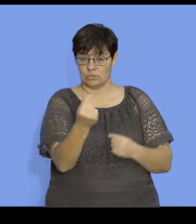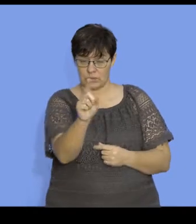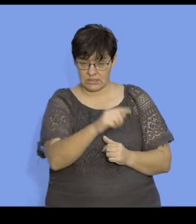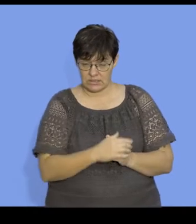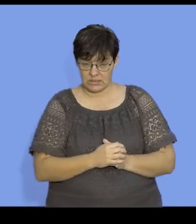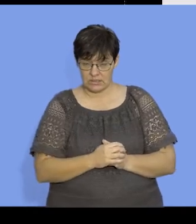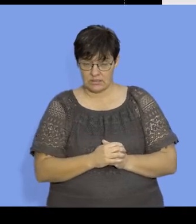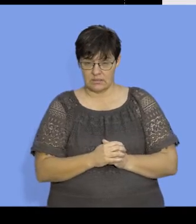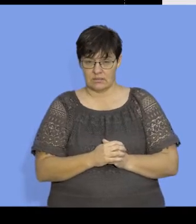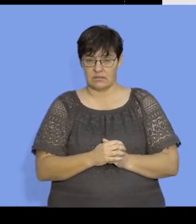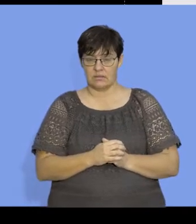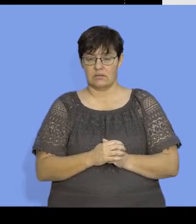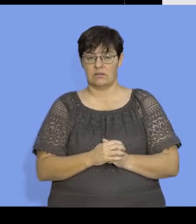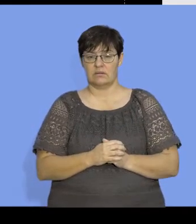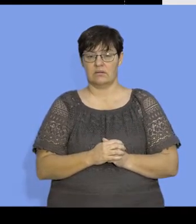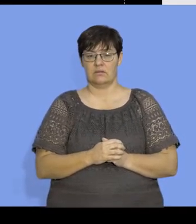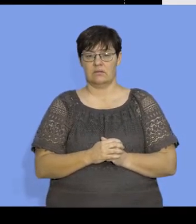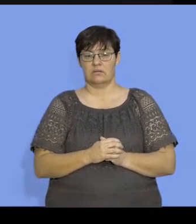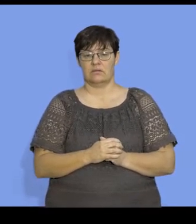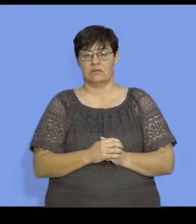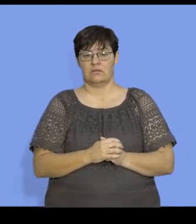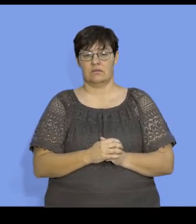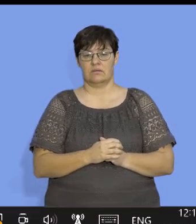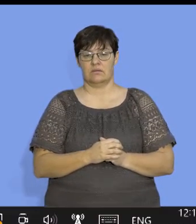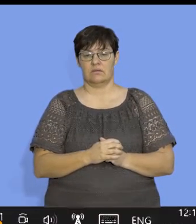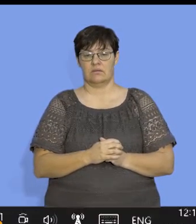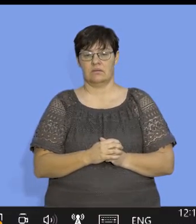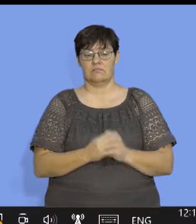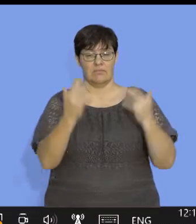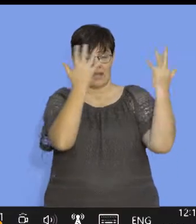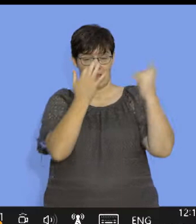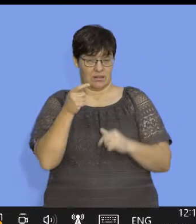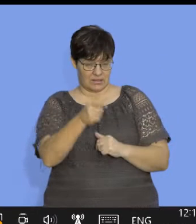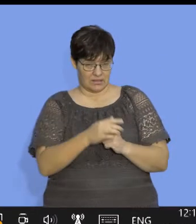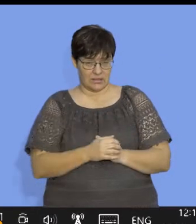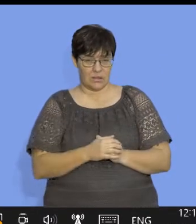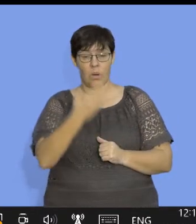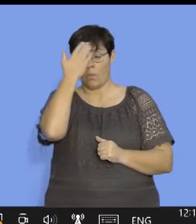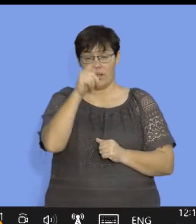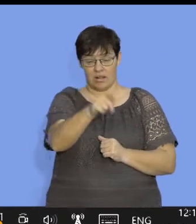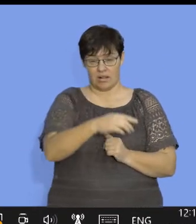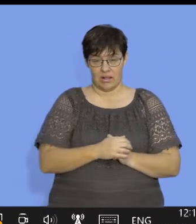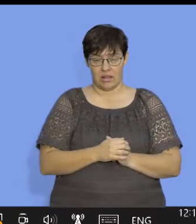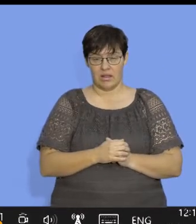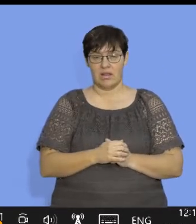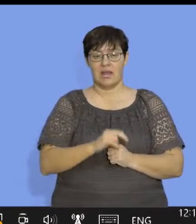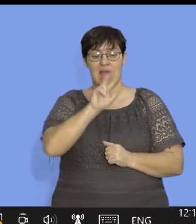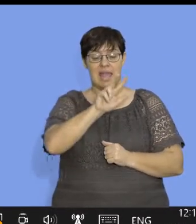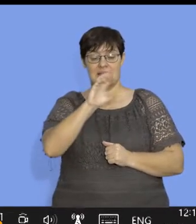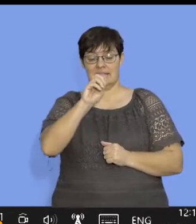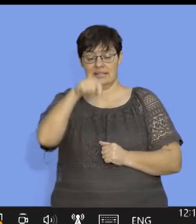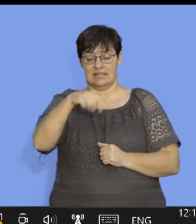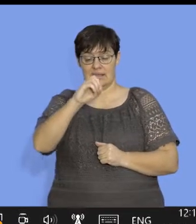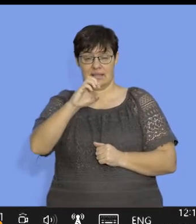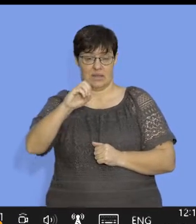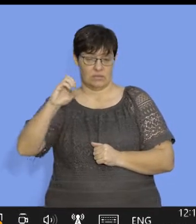do is you take your... Right, so let's do the calculation. We know that it is